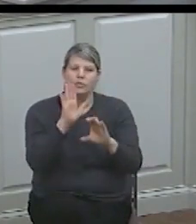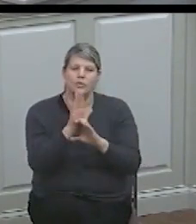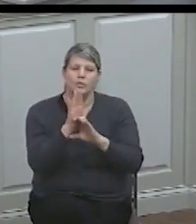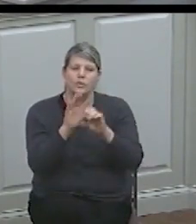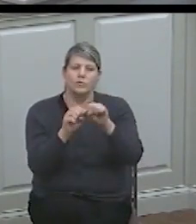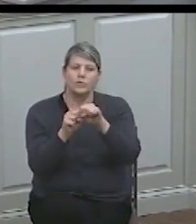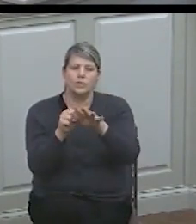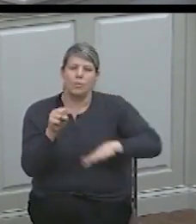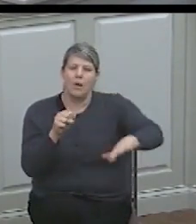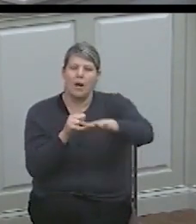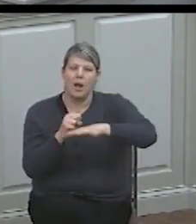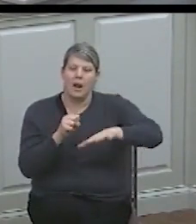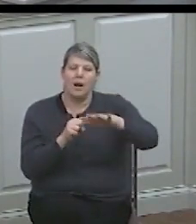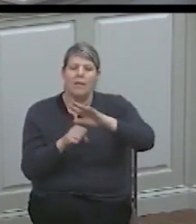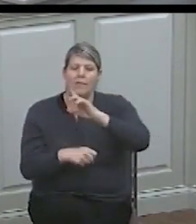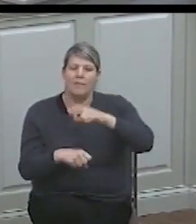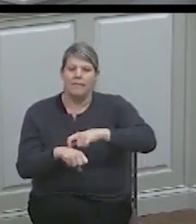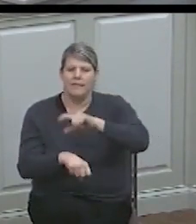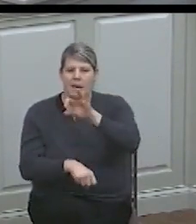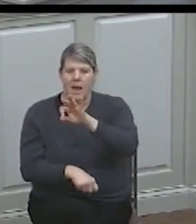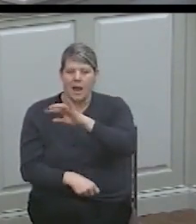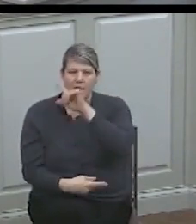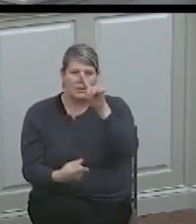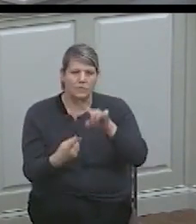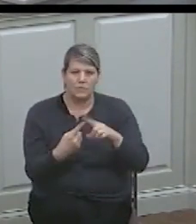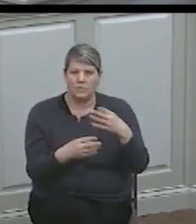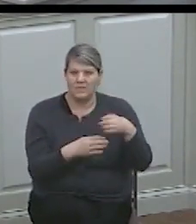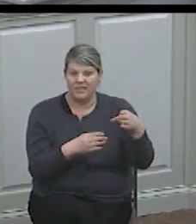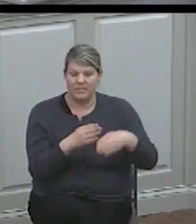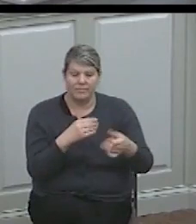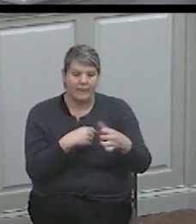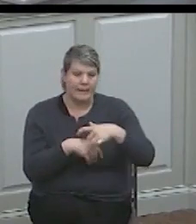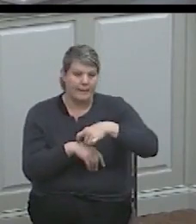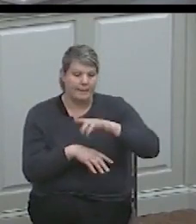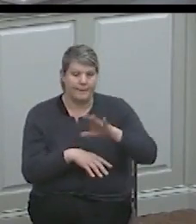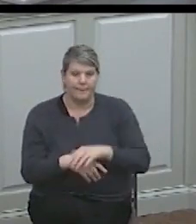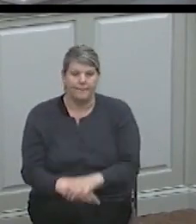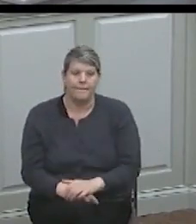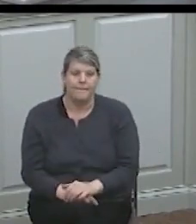from 9 until whenever.